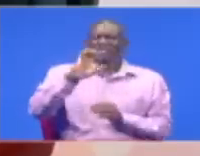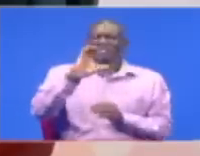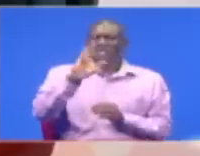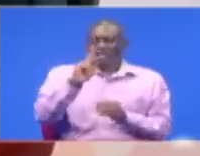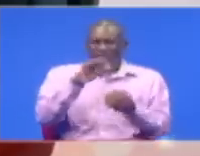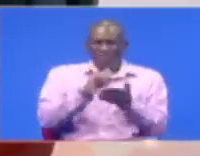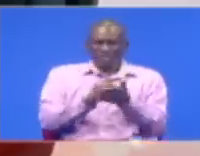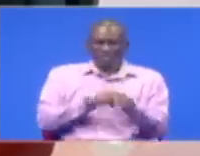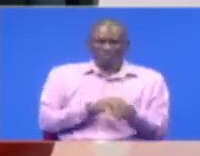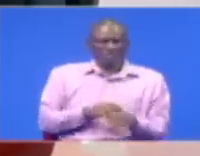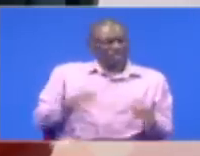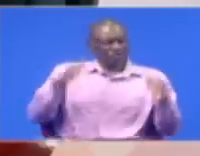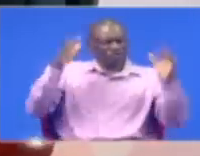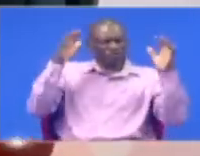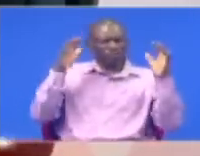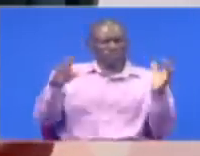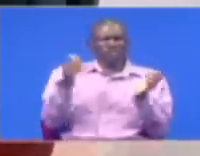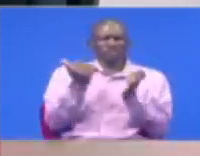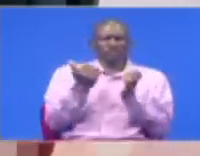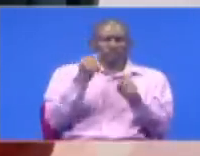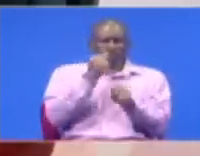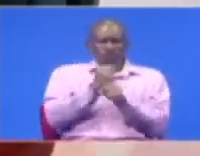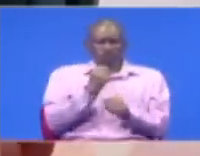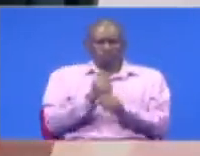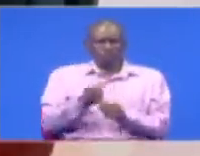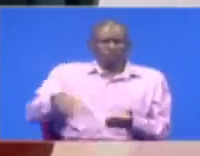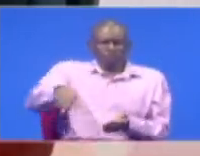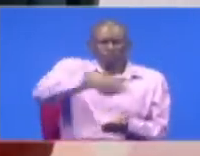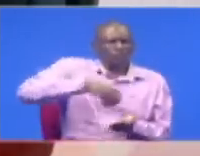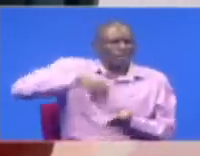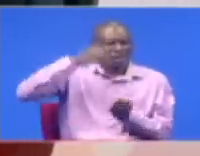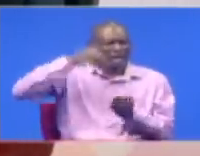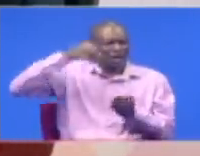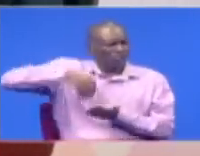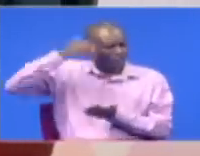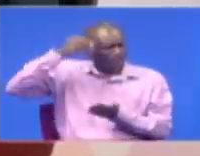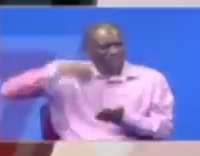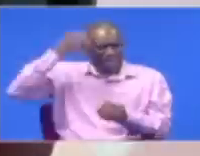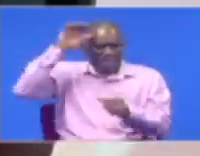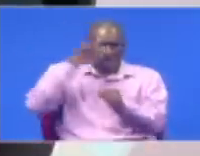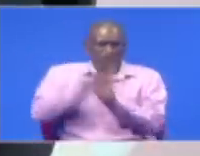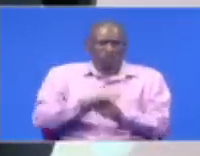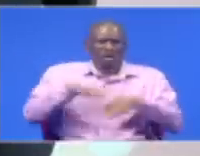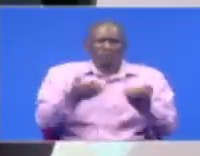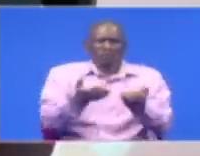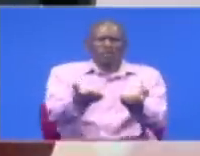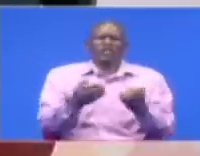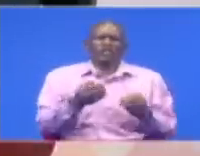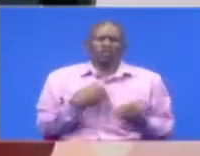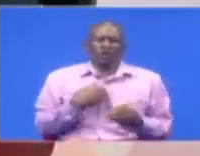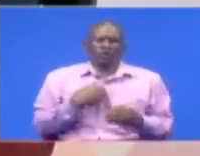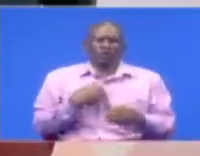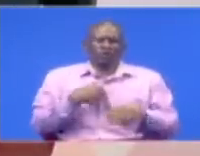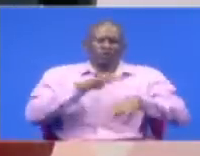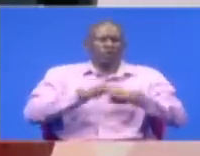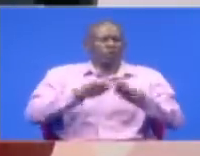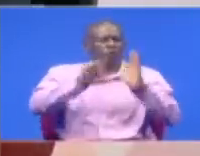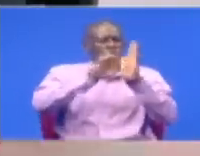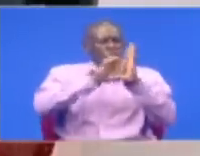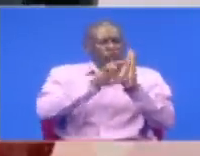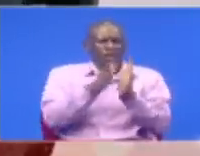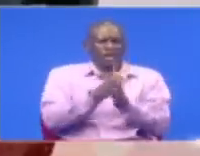was a gigantic effort. We learned so much about the need to have proper laws and